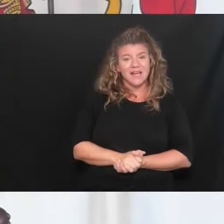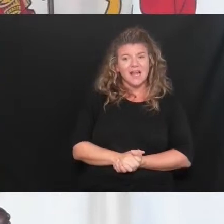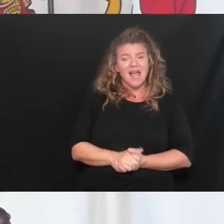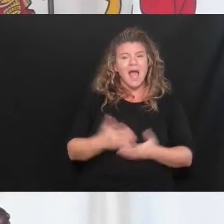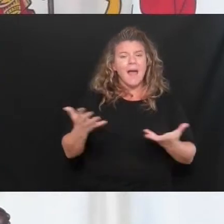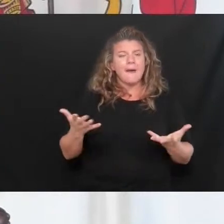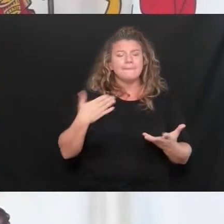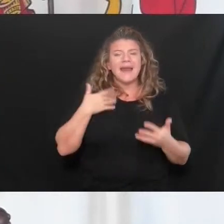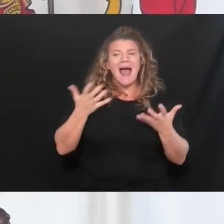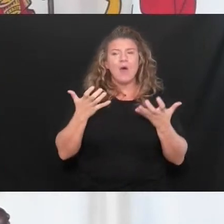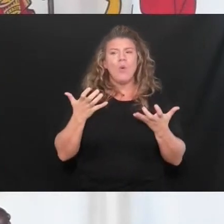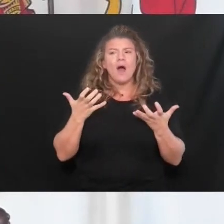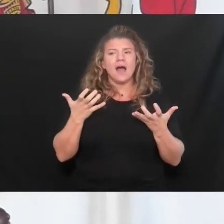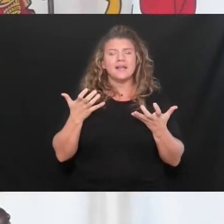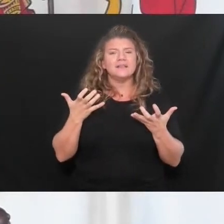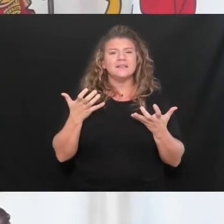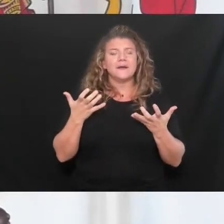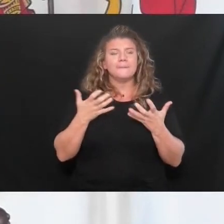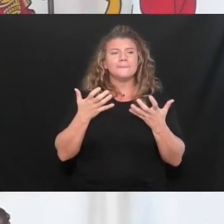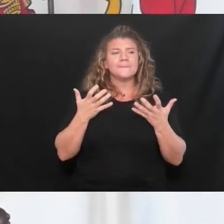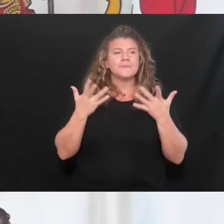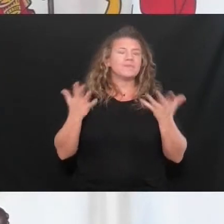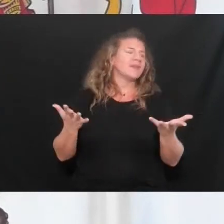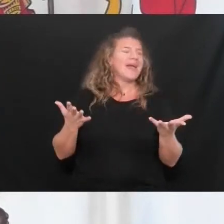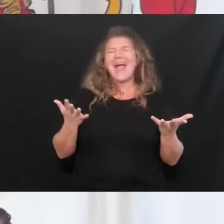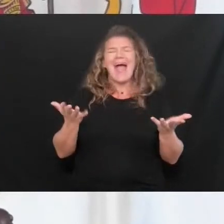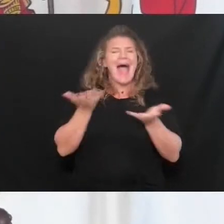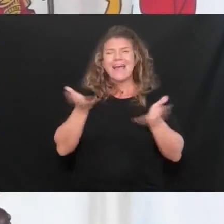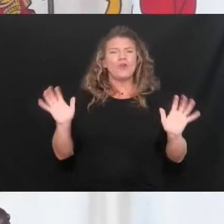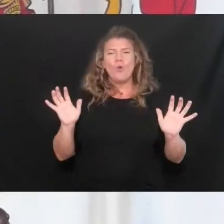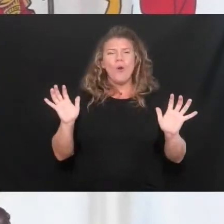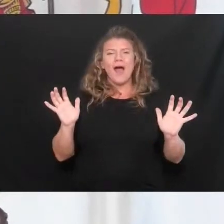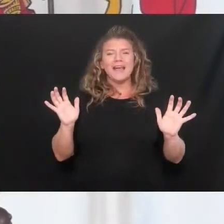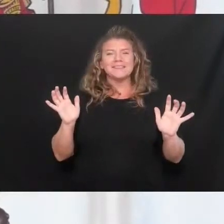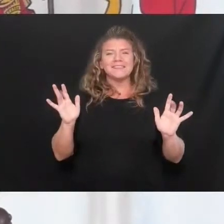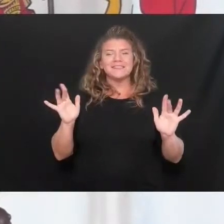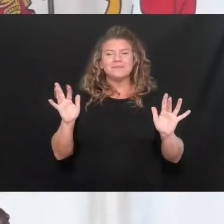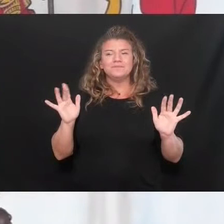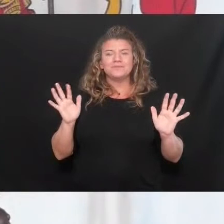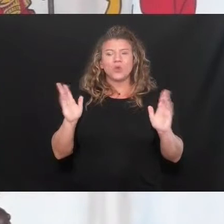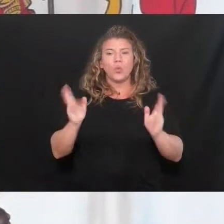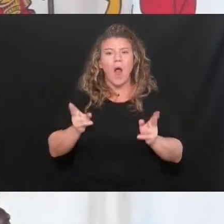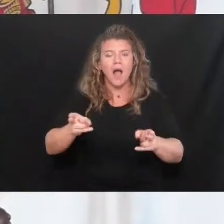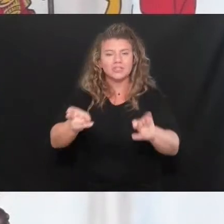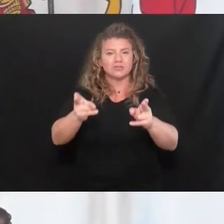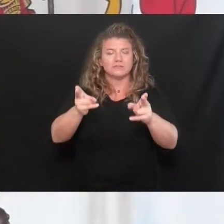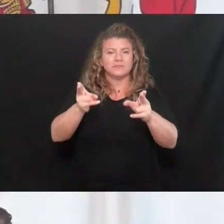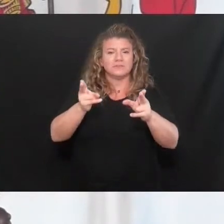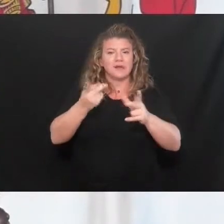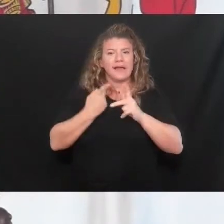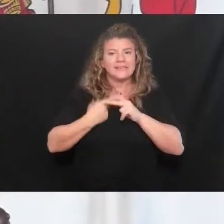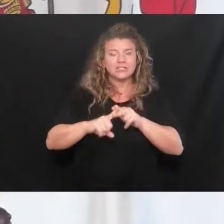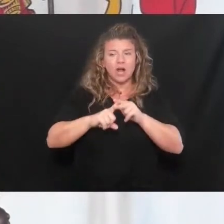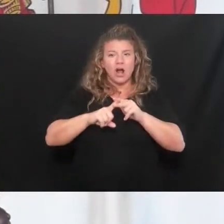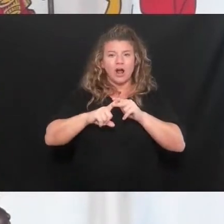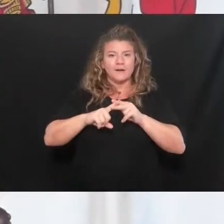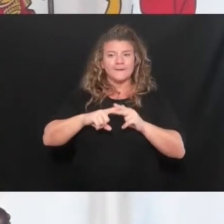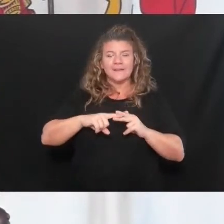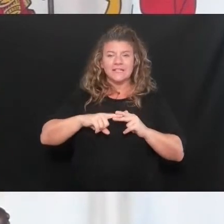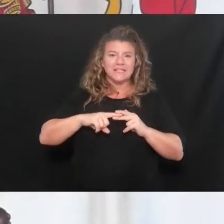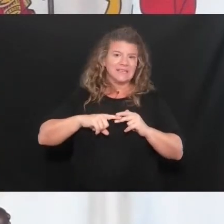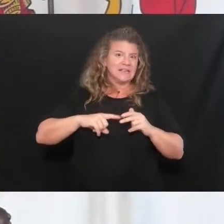I want to be, you know, I just don't want to rush and start screaming fire